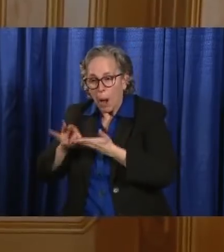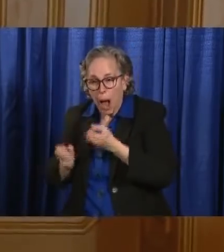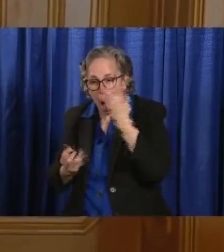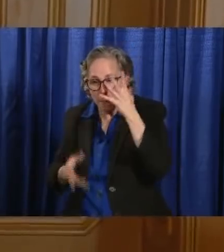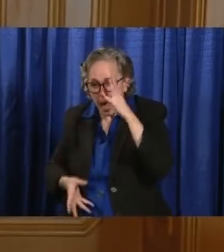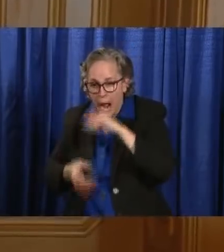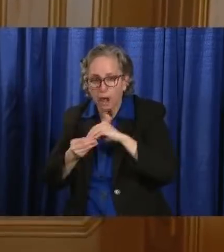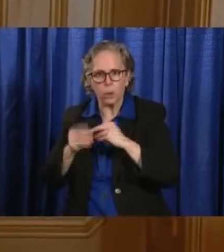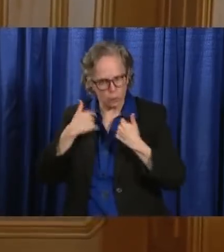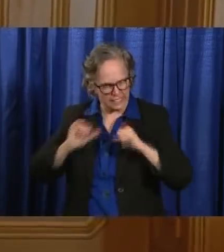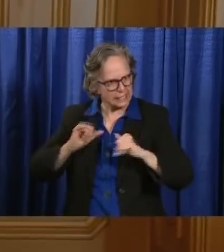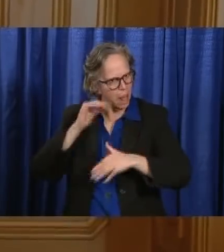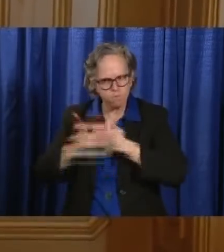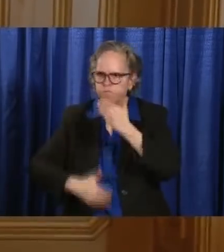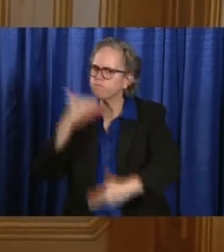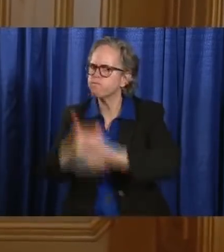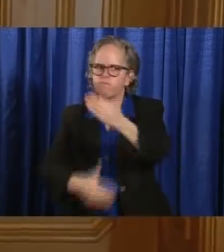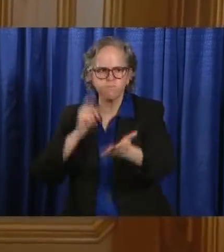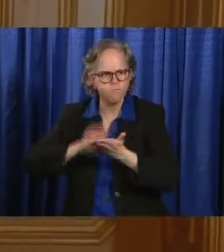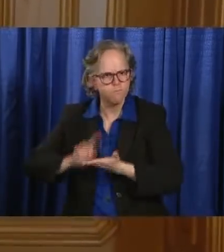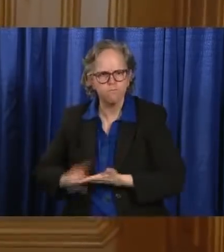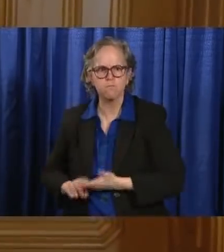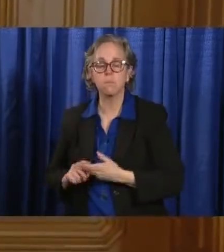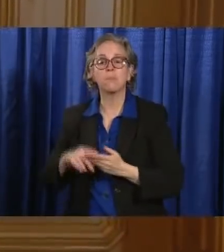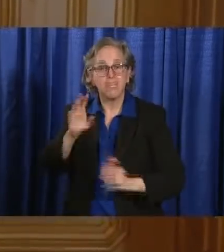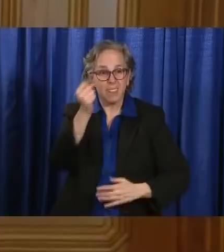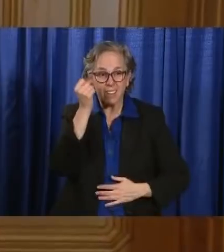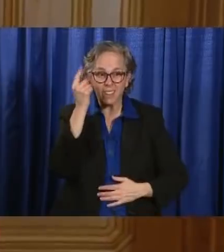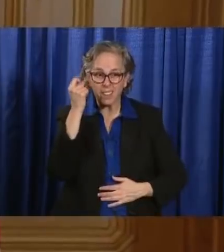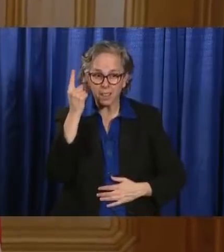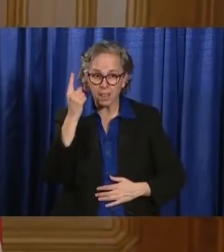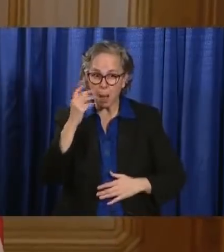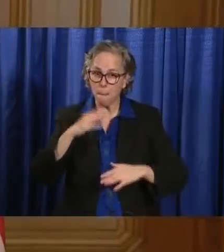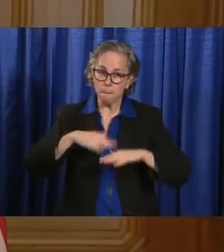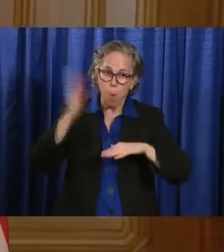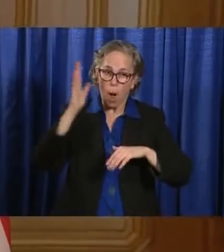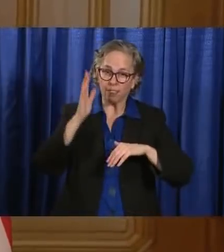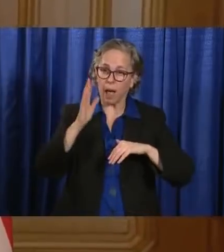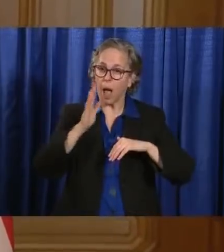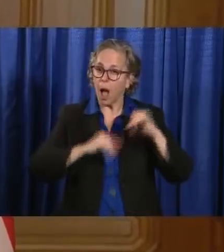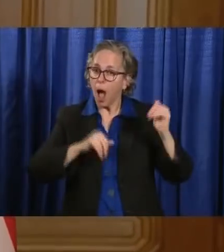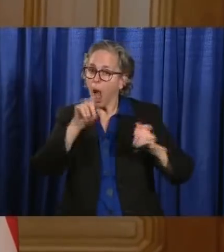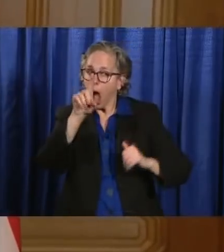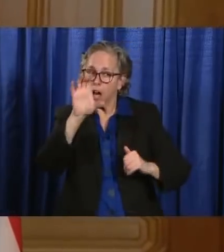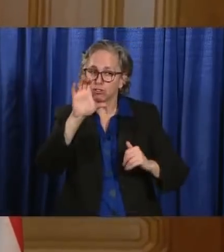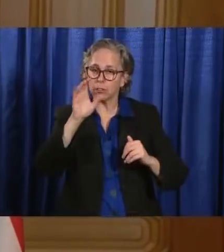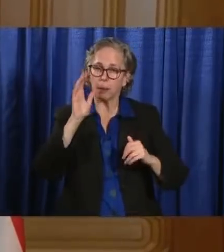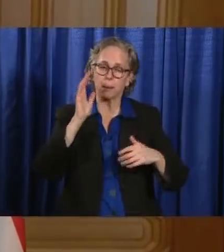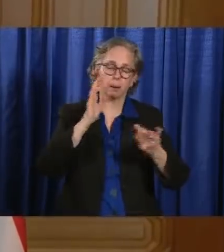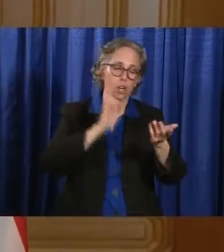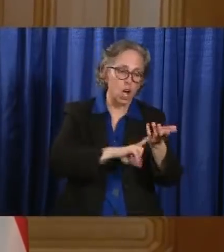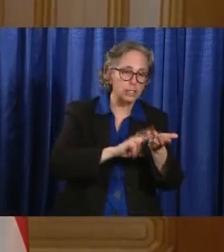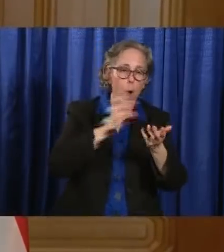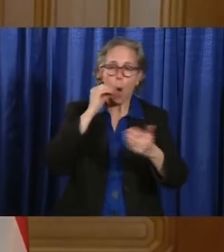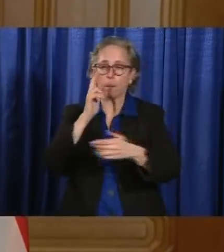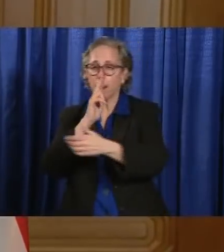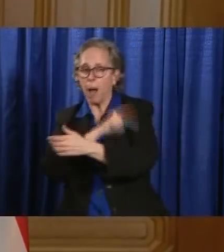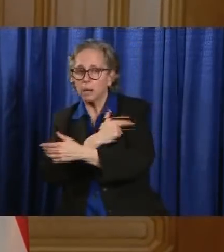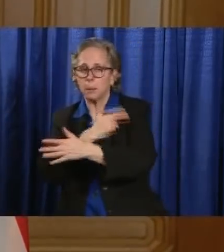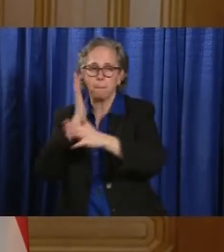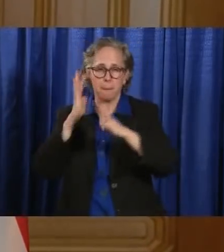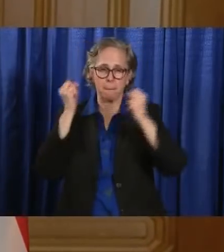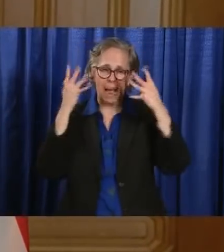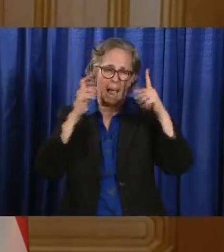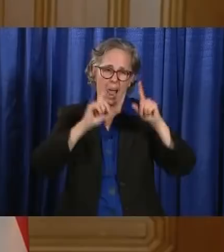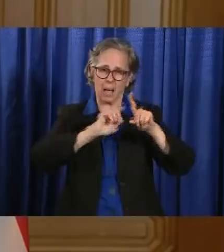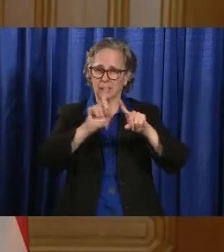Well, we've got hundreds and hundreds of hospitals. We've got hundreds and hundreds of nursing homes. And we've got many, many first responders. So